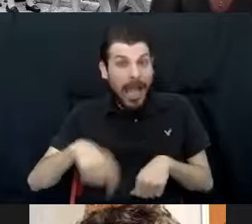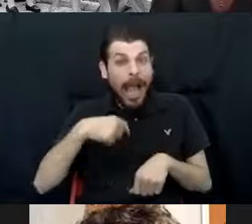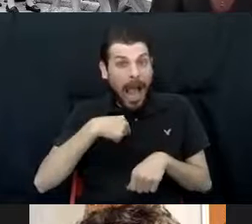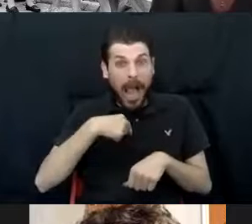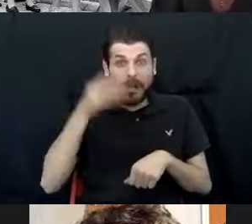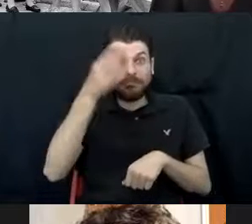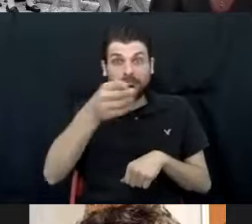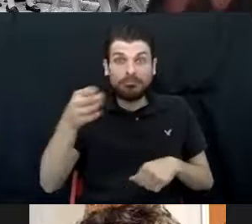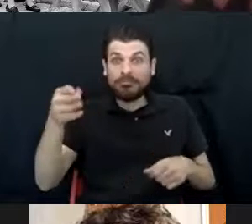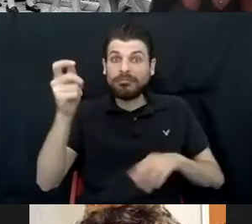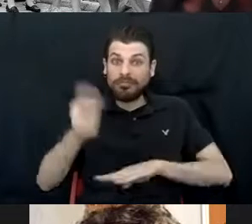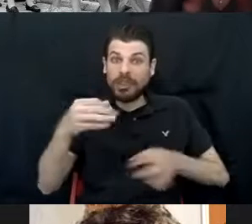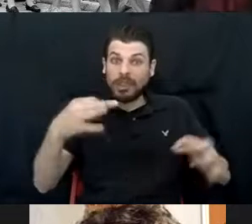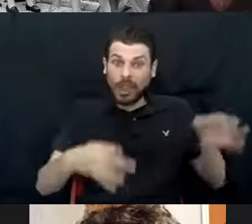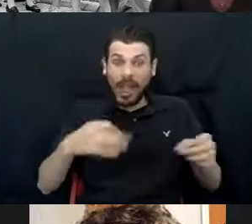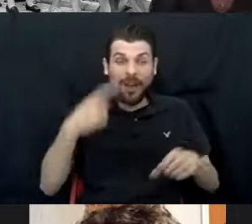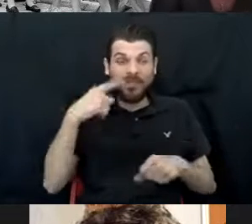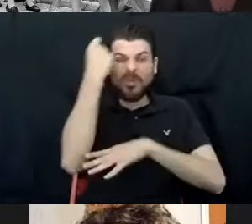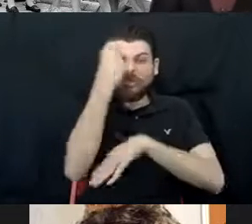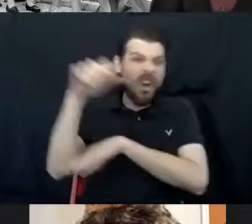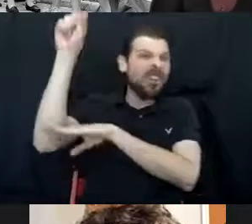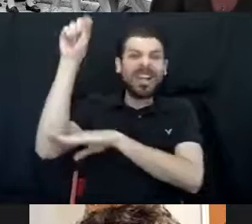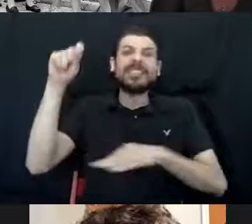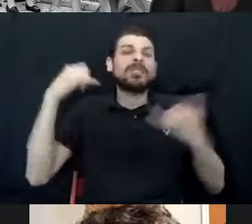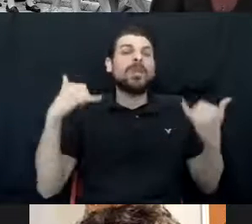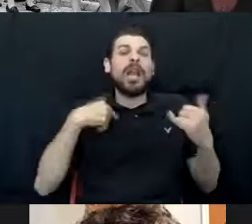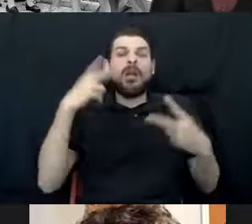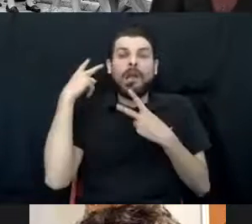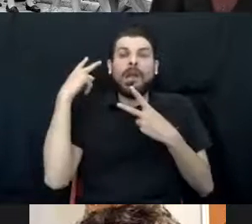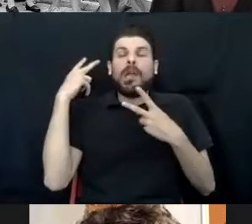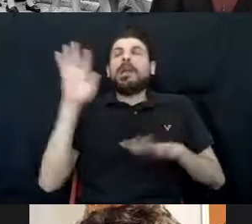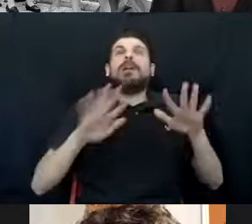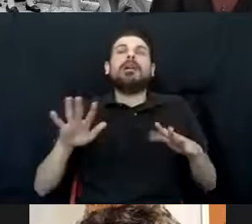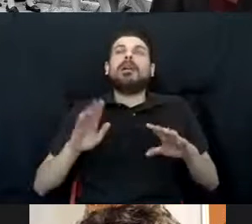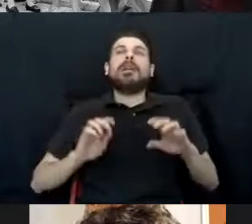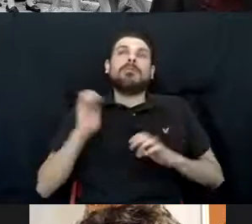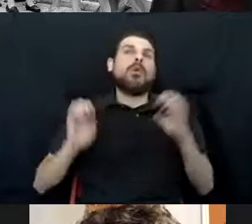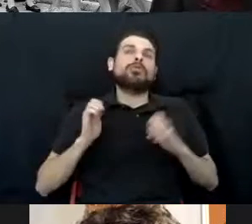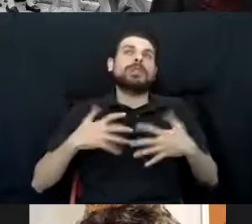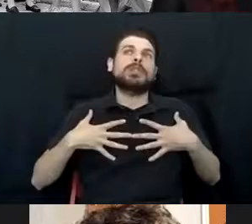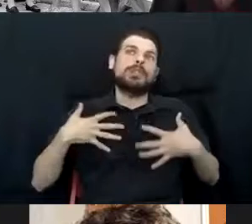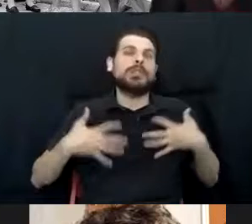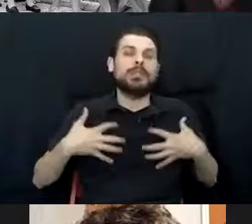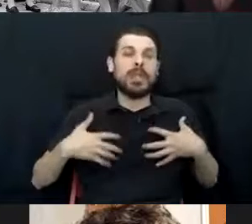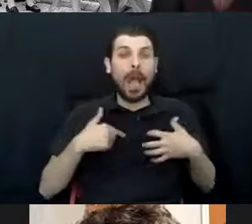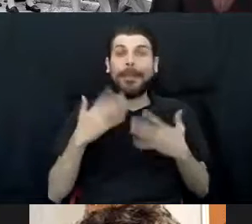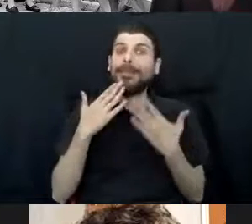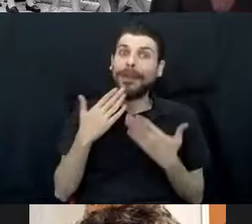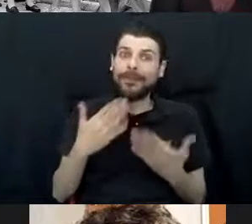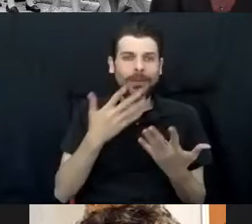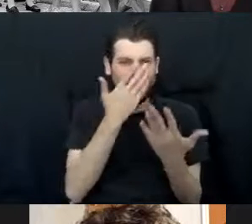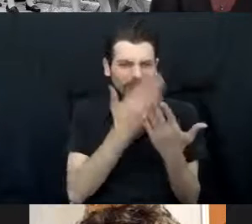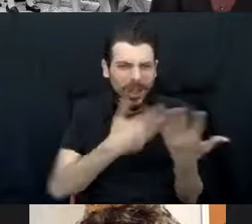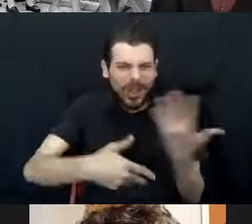like literally a waterfall of emotion, because yeah. I'm thankful not only to be in good company with